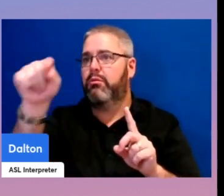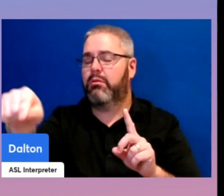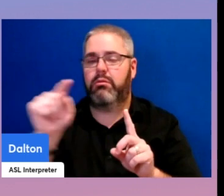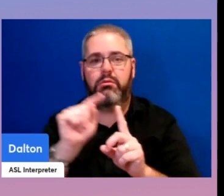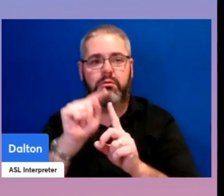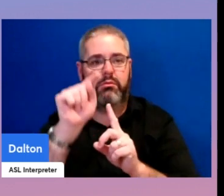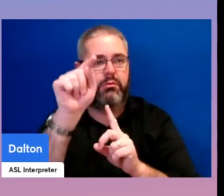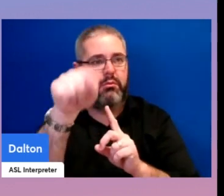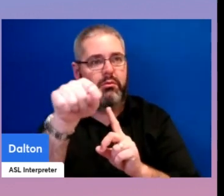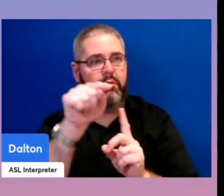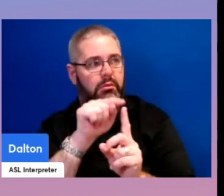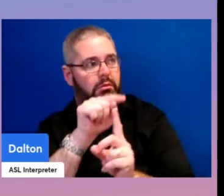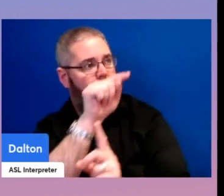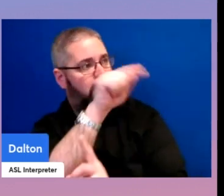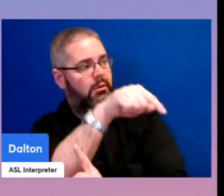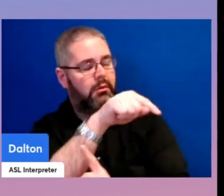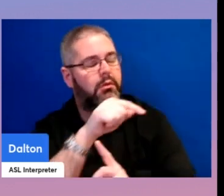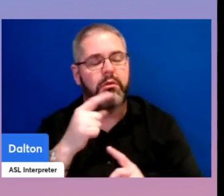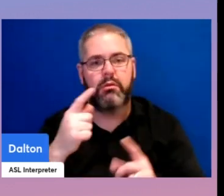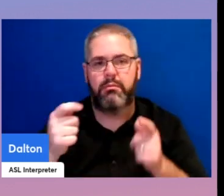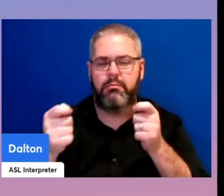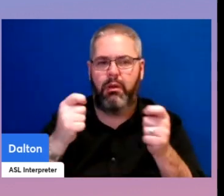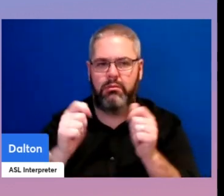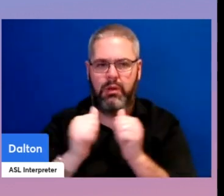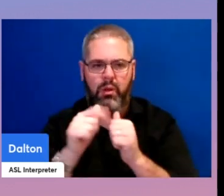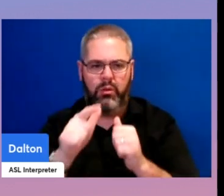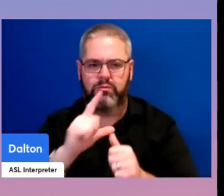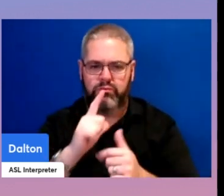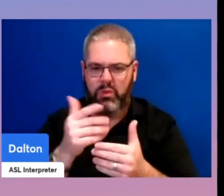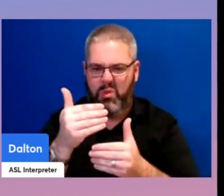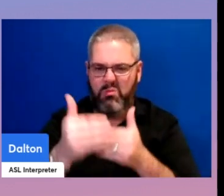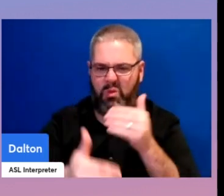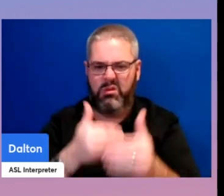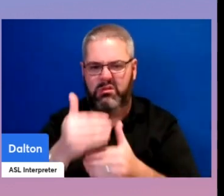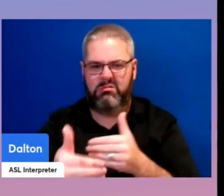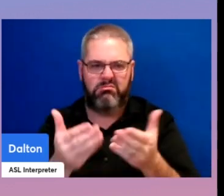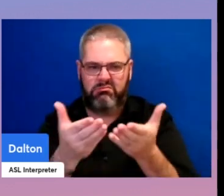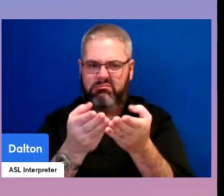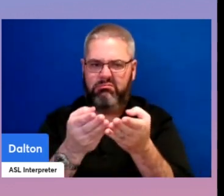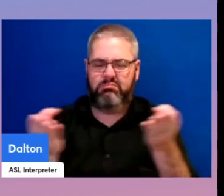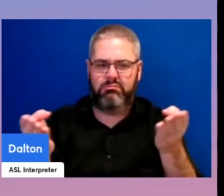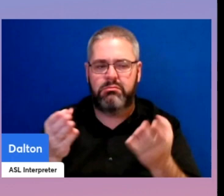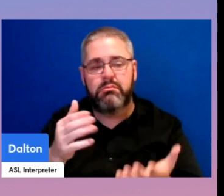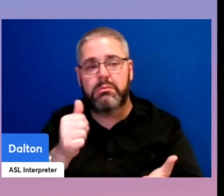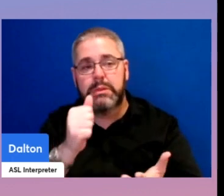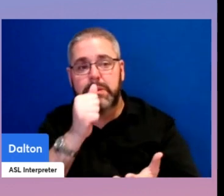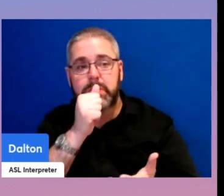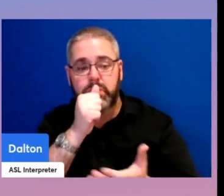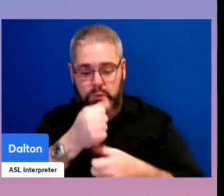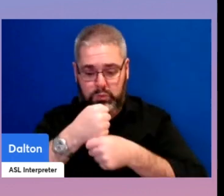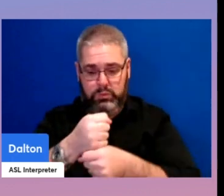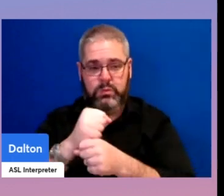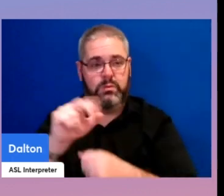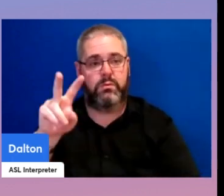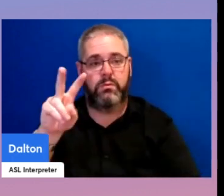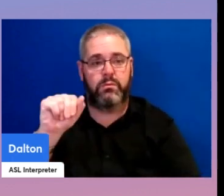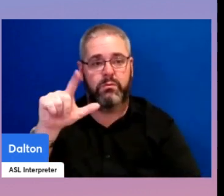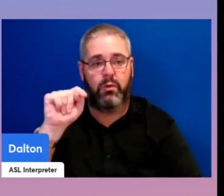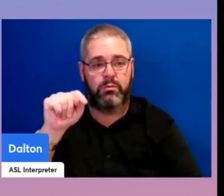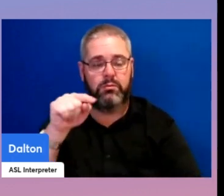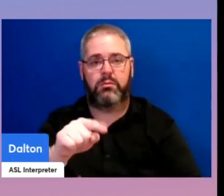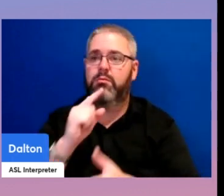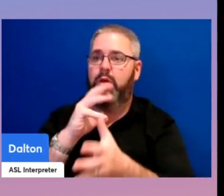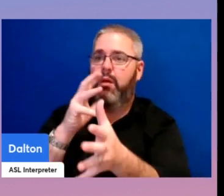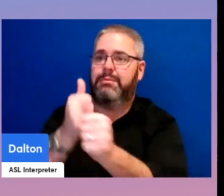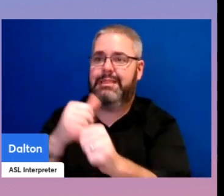managed actively by a continuous process. If secret is updated in Vault, the secret is updated in destination